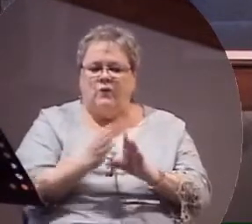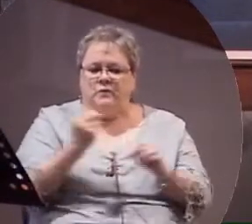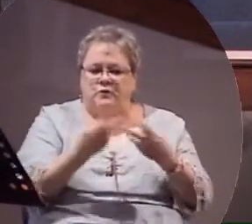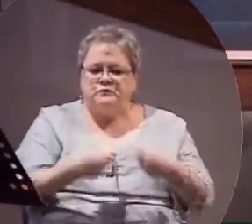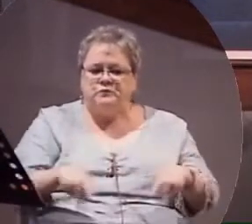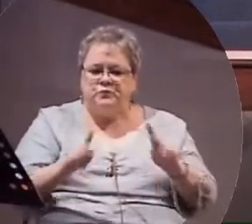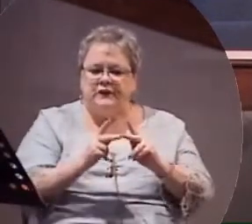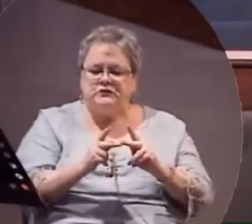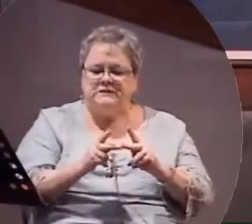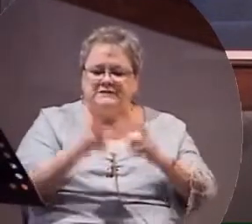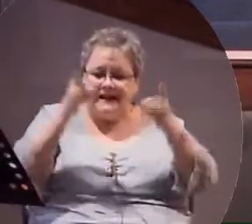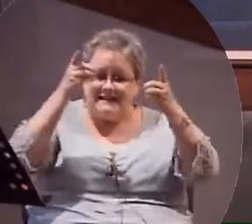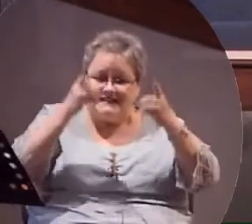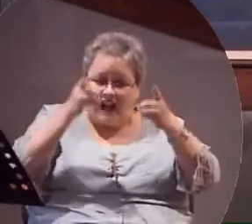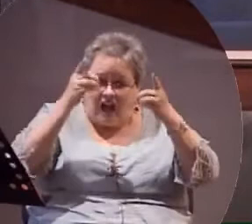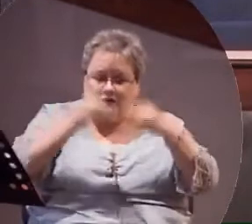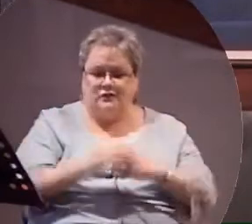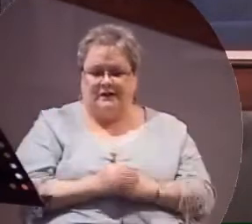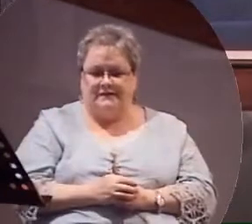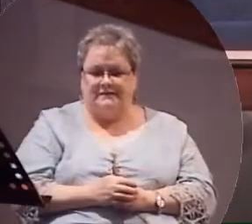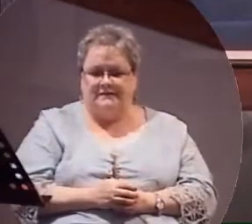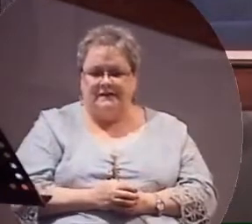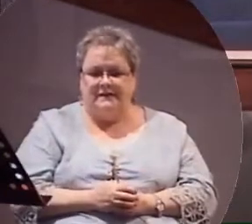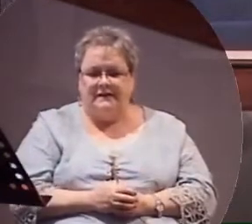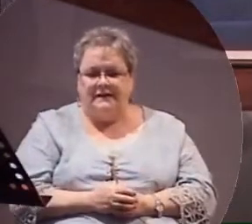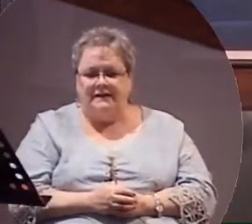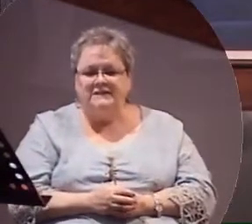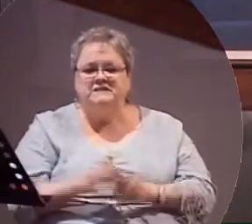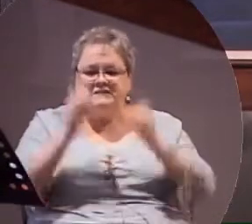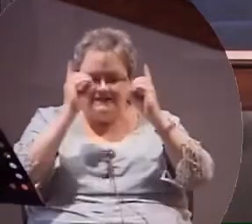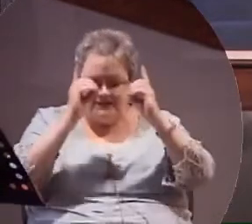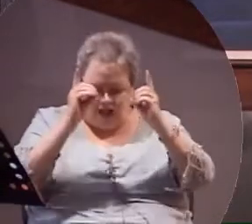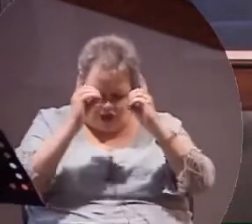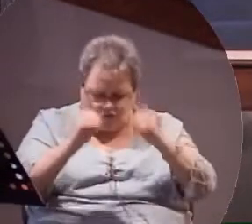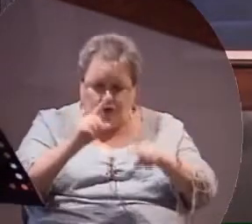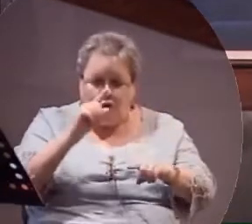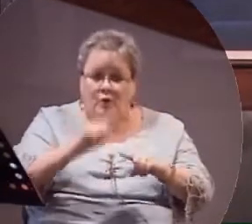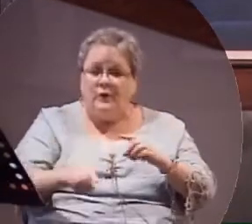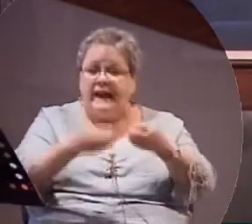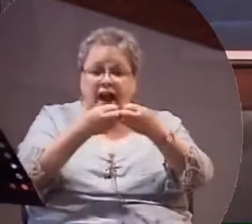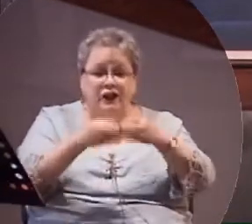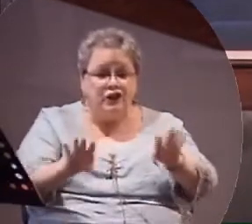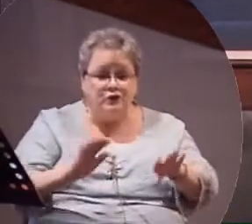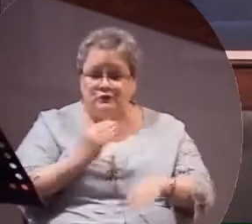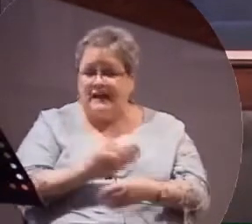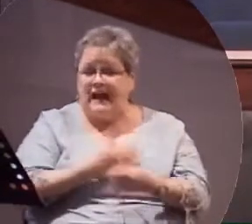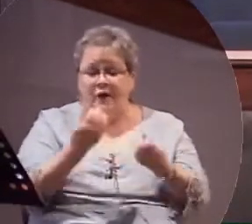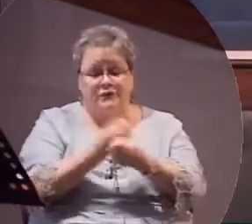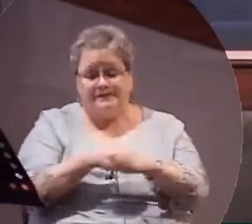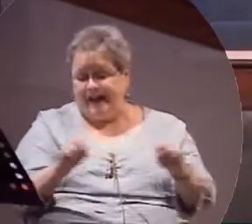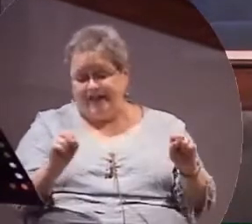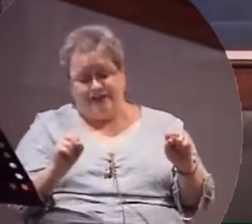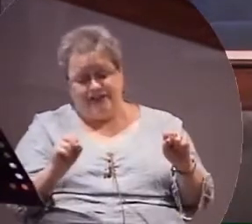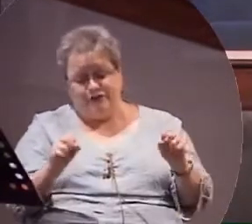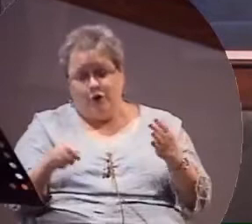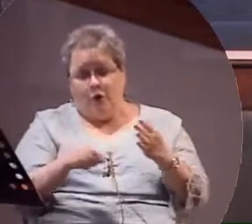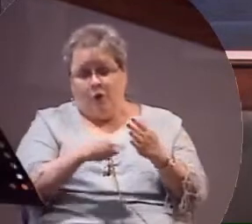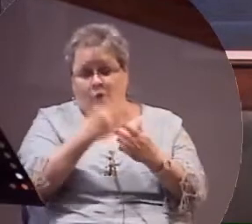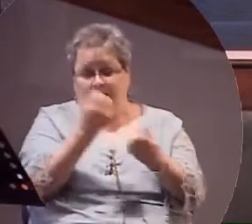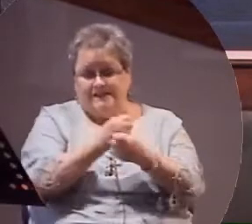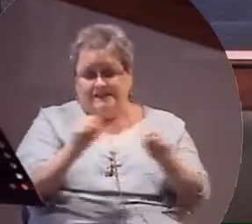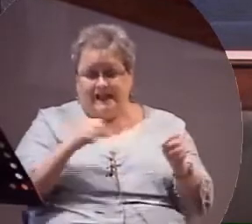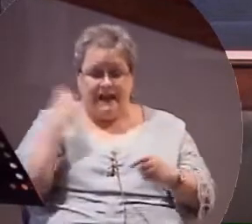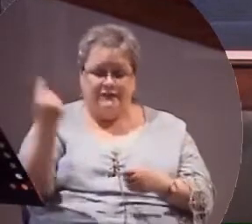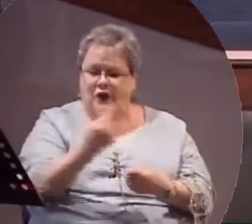Baptist church is this, the impossibility of losing your salvation once you get saved. You call it whatever you want to, once saved, always